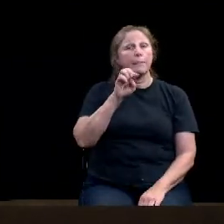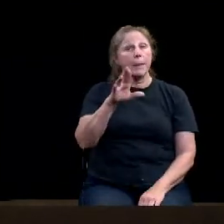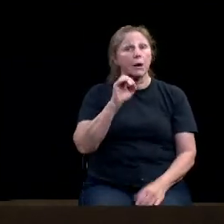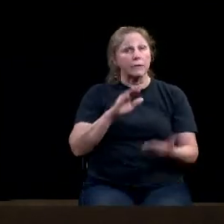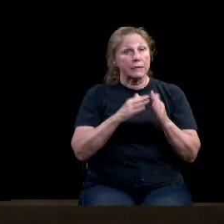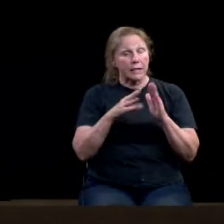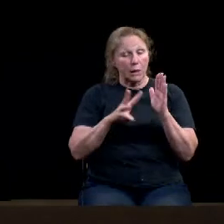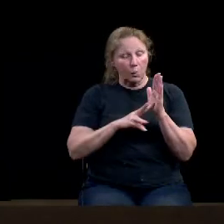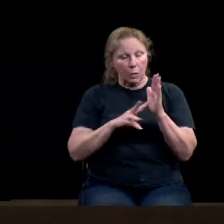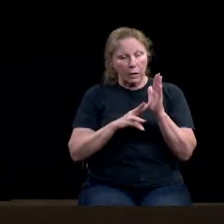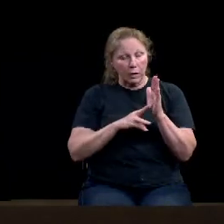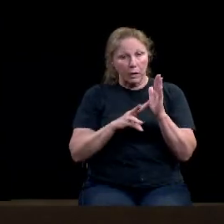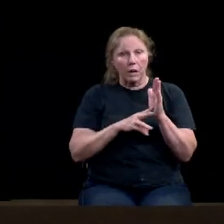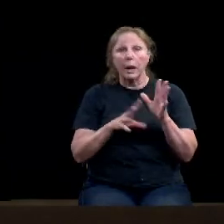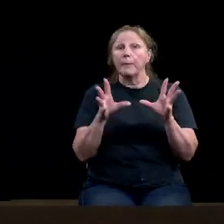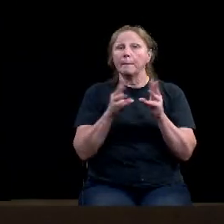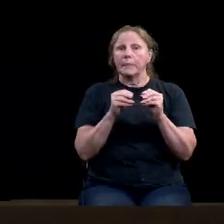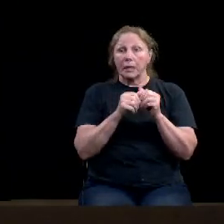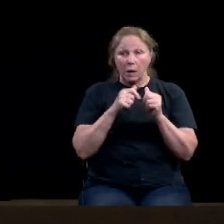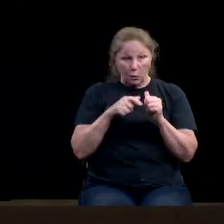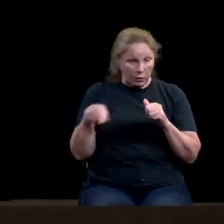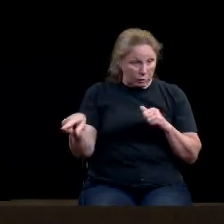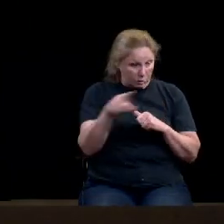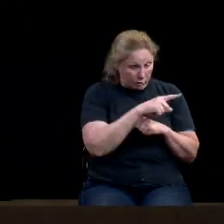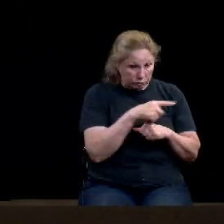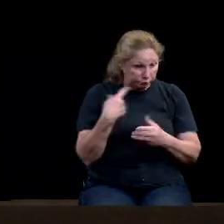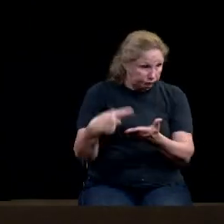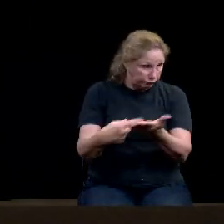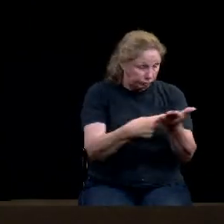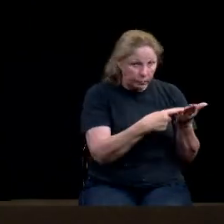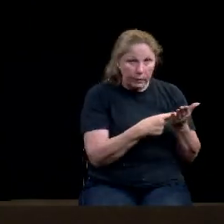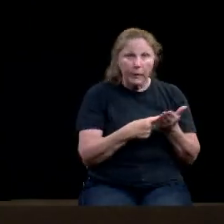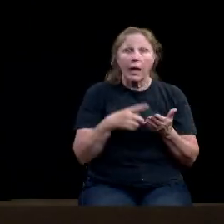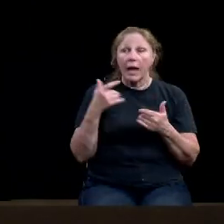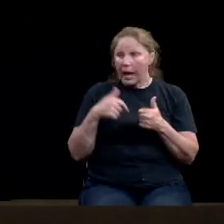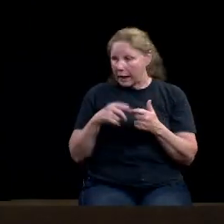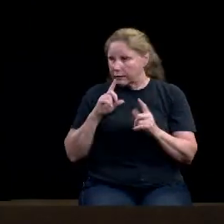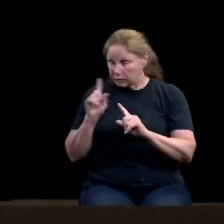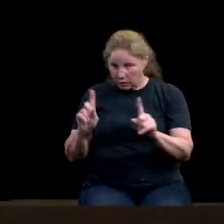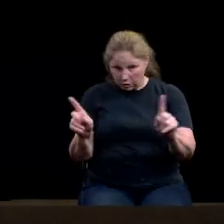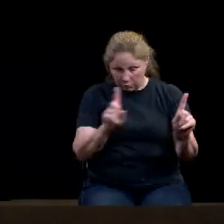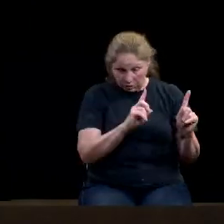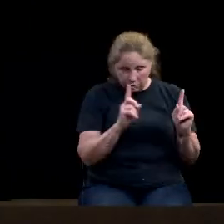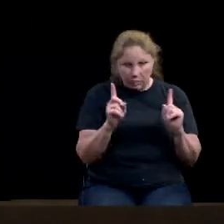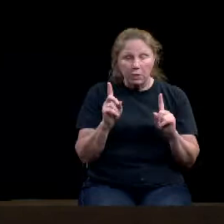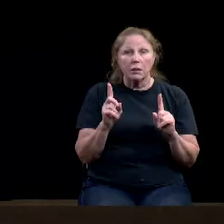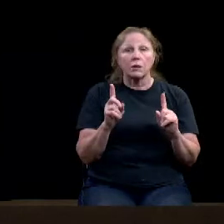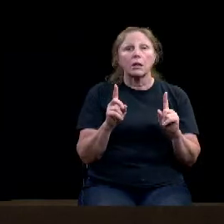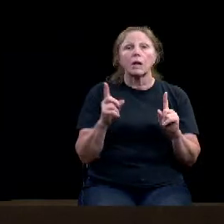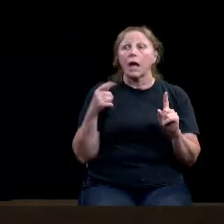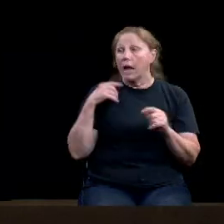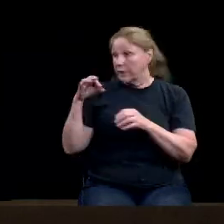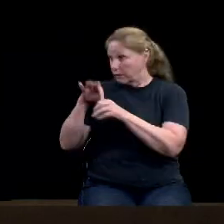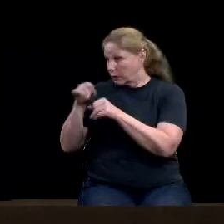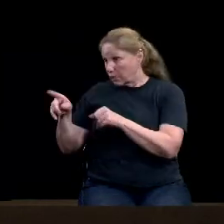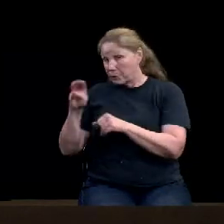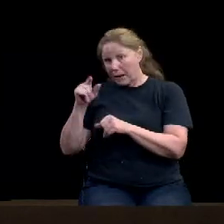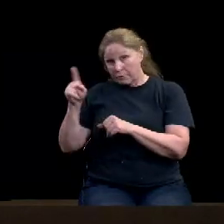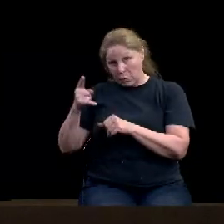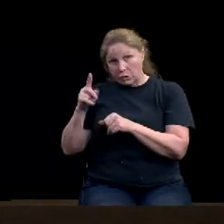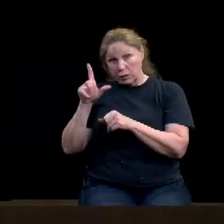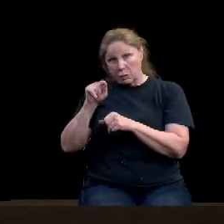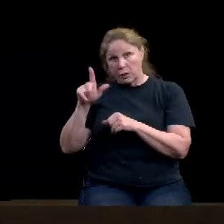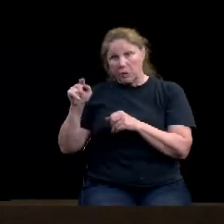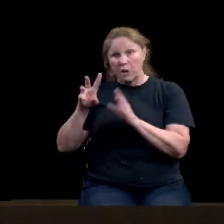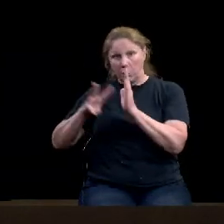general election of May 1st, 2021 at Waco, Texas, do hereby certify the totals presented are all votes received by each candidate according